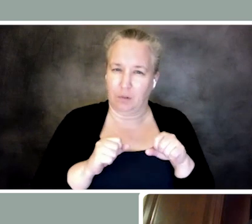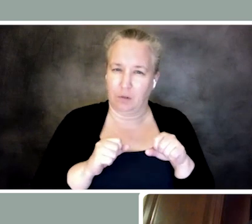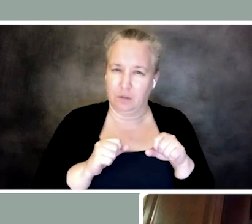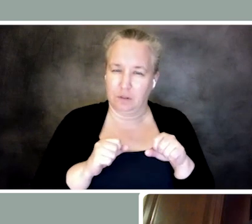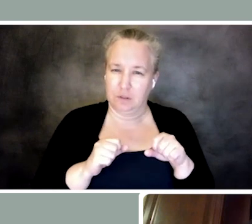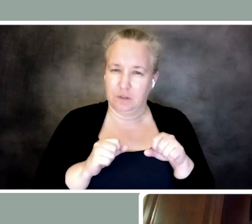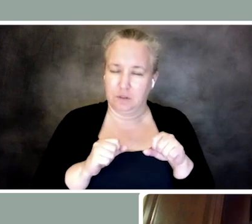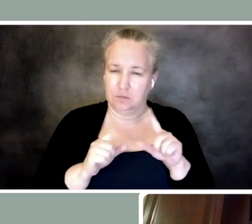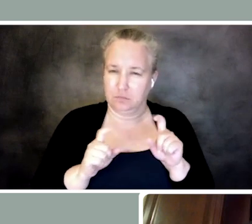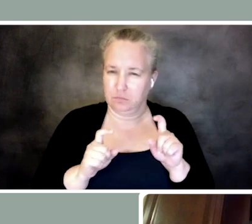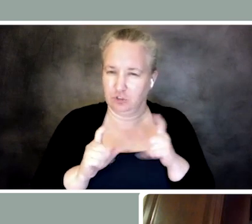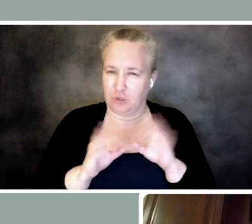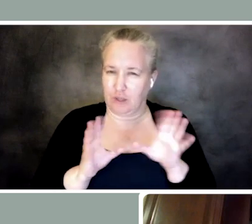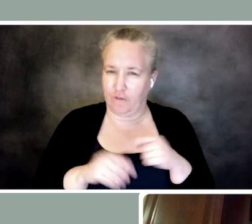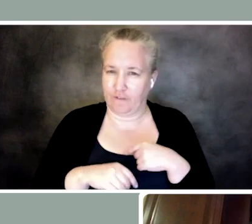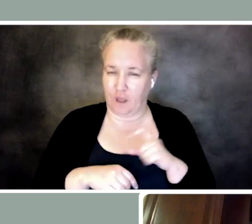unresectable, just to clarify.